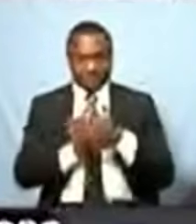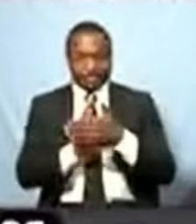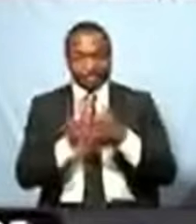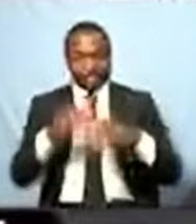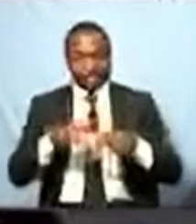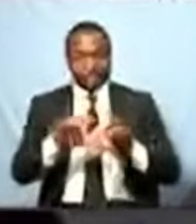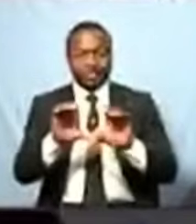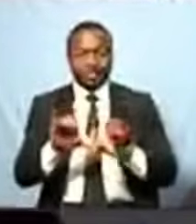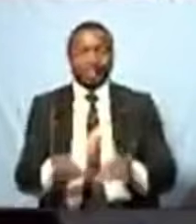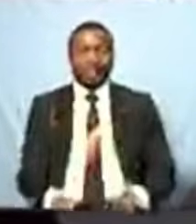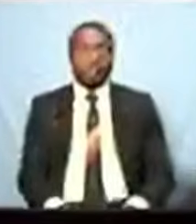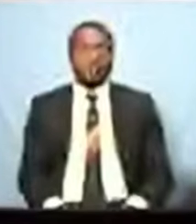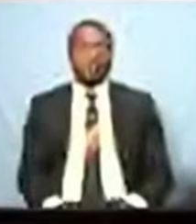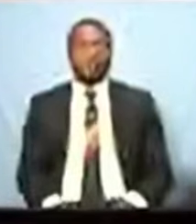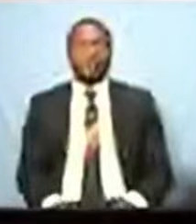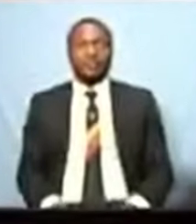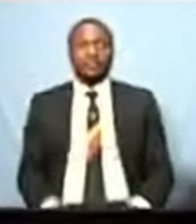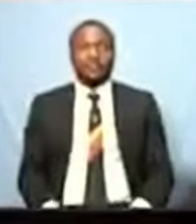proceed.